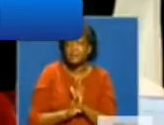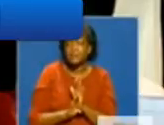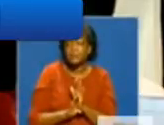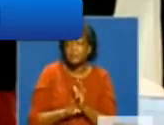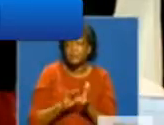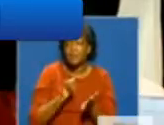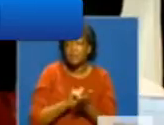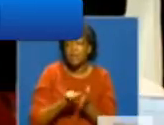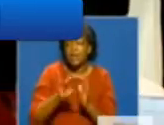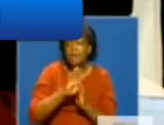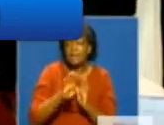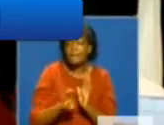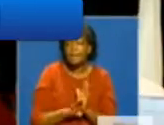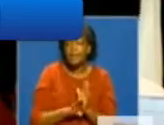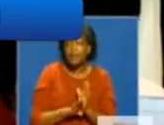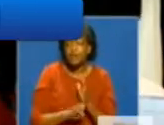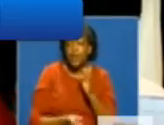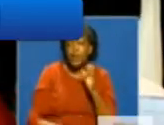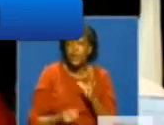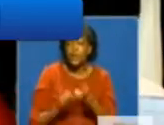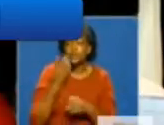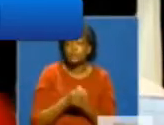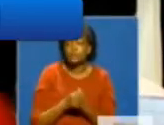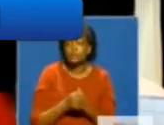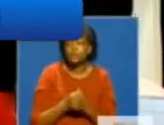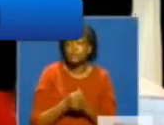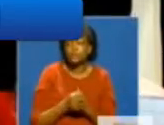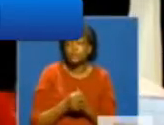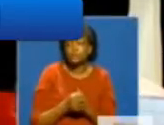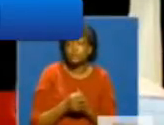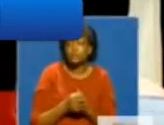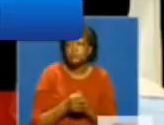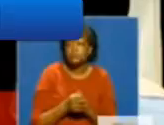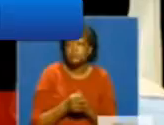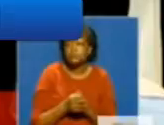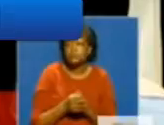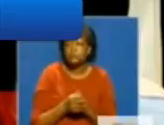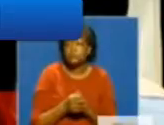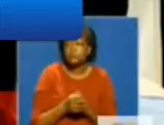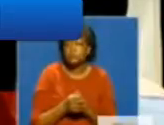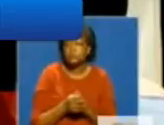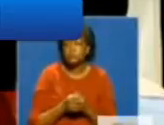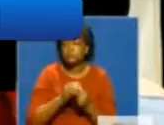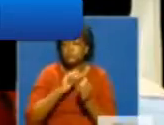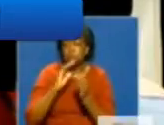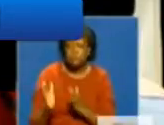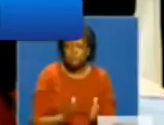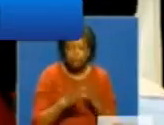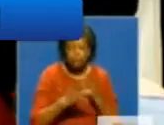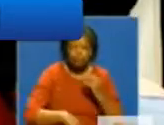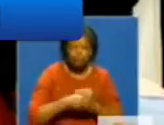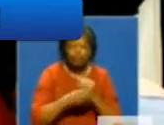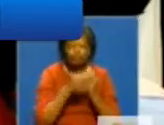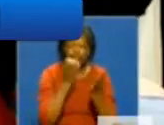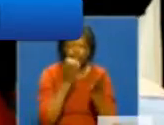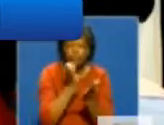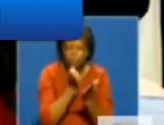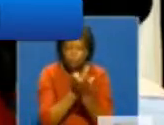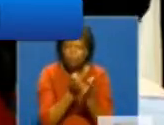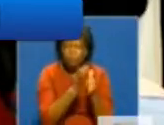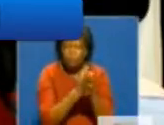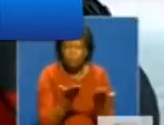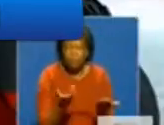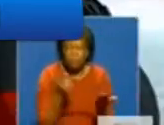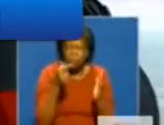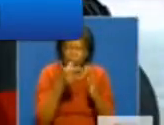bill is produced in the reply to the additional evidence. And in